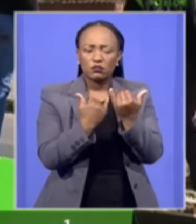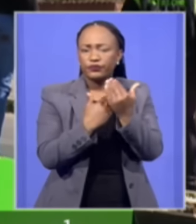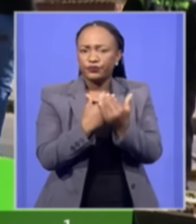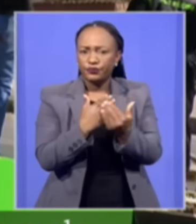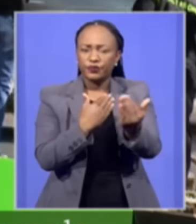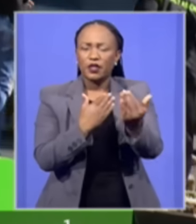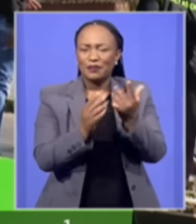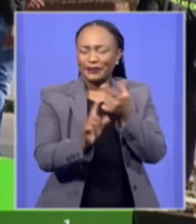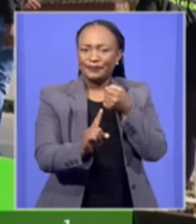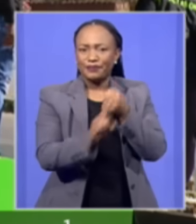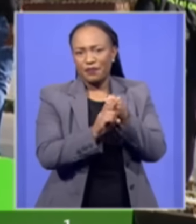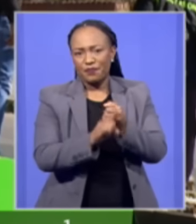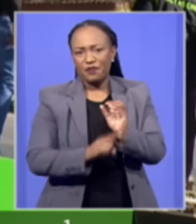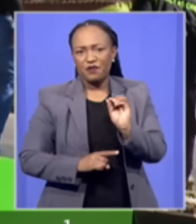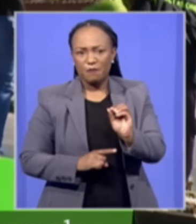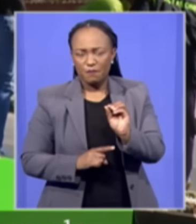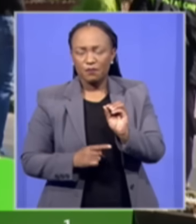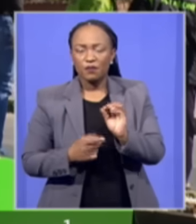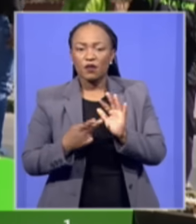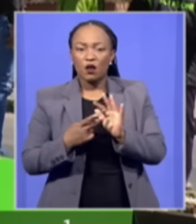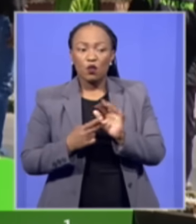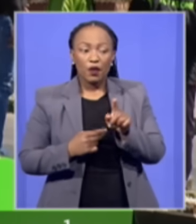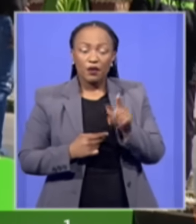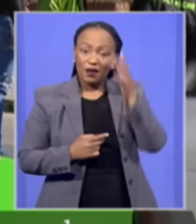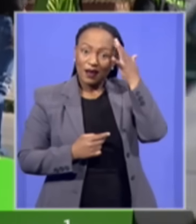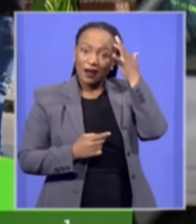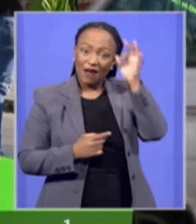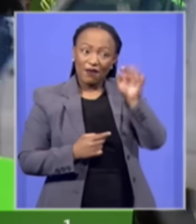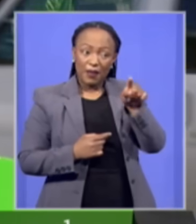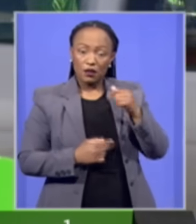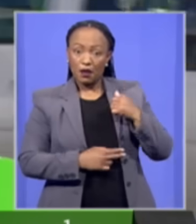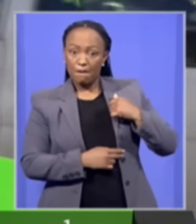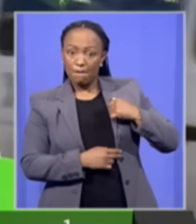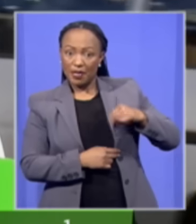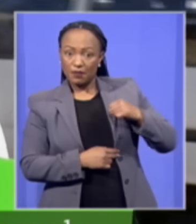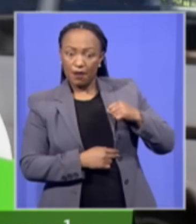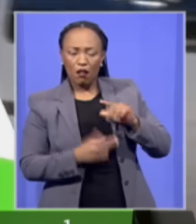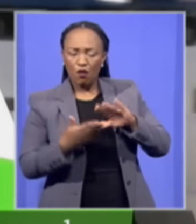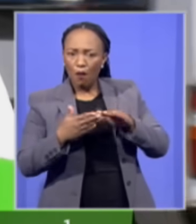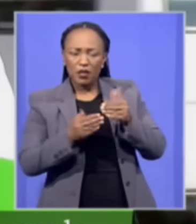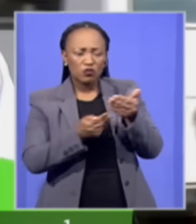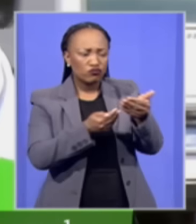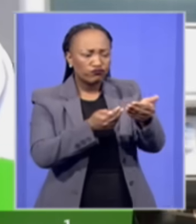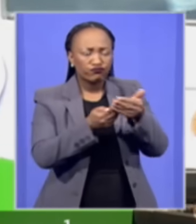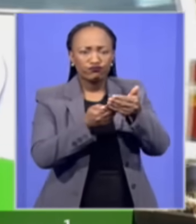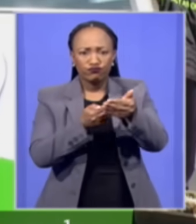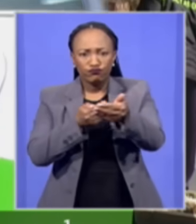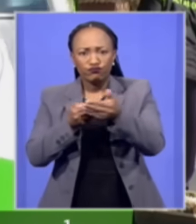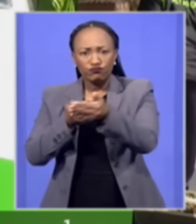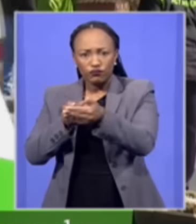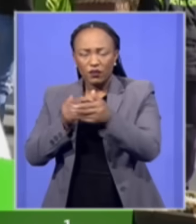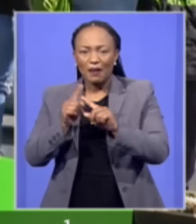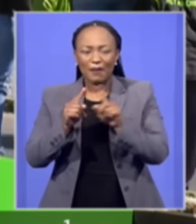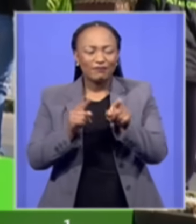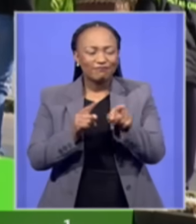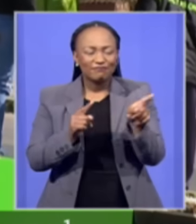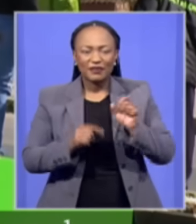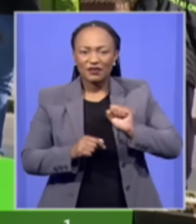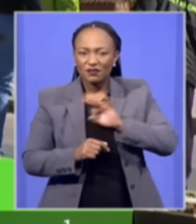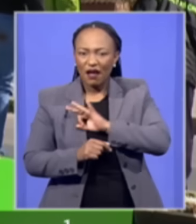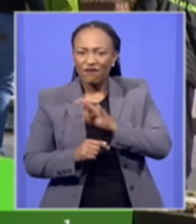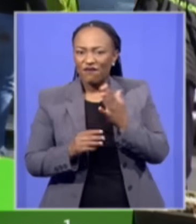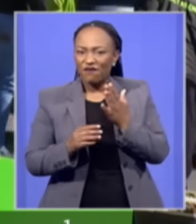government closest to the people, and yet it is where mismanagement, incompetence, corruption,